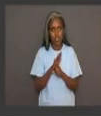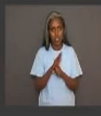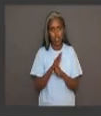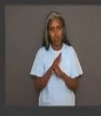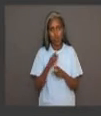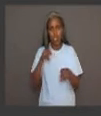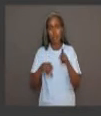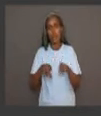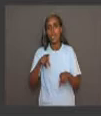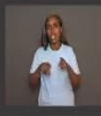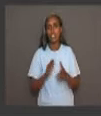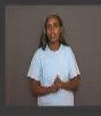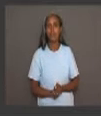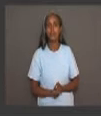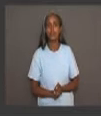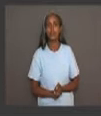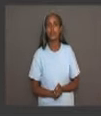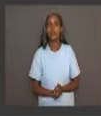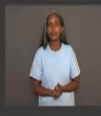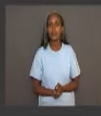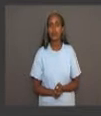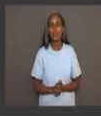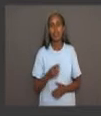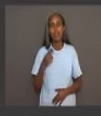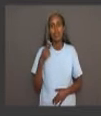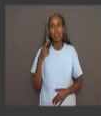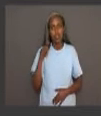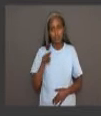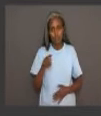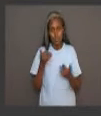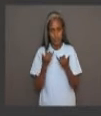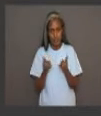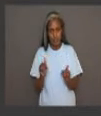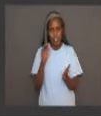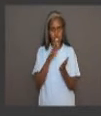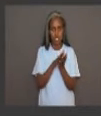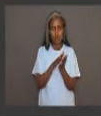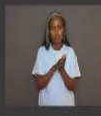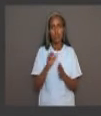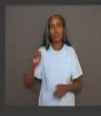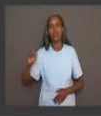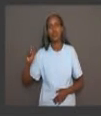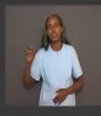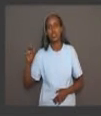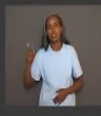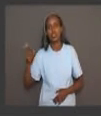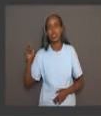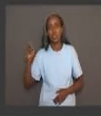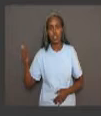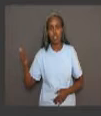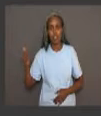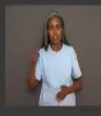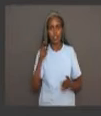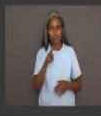the population. You can divide the school into strata,